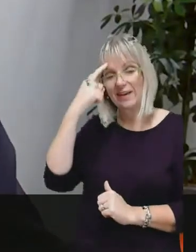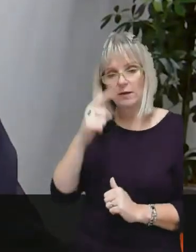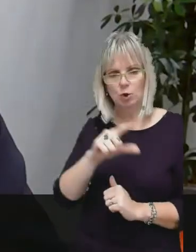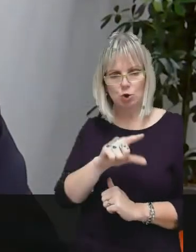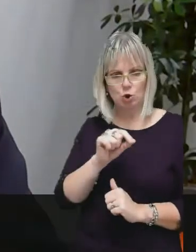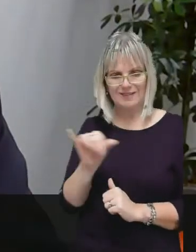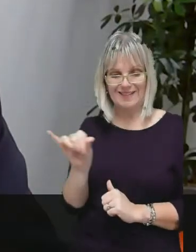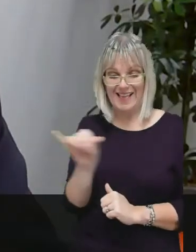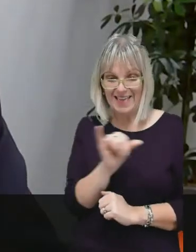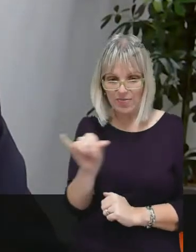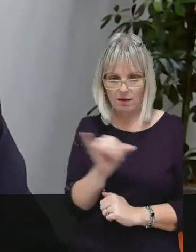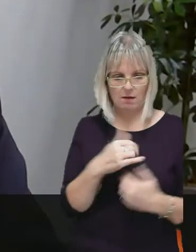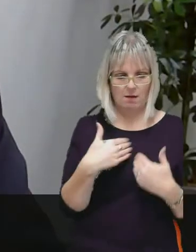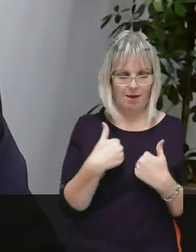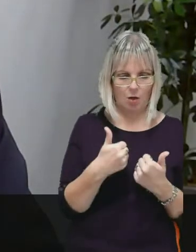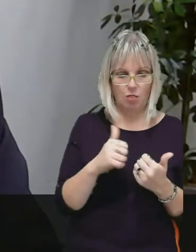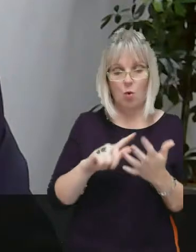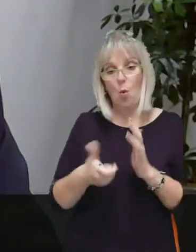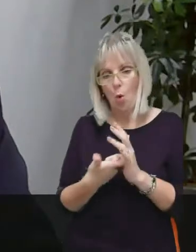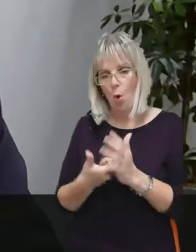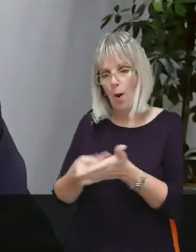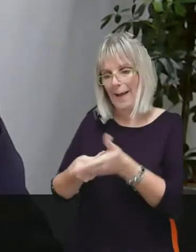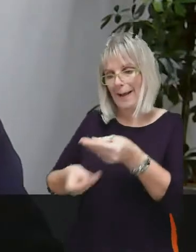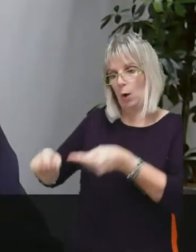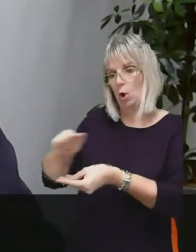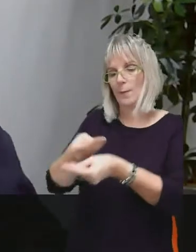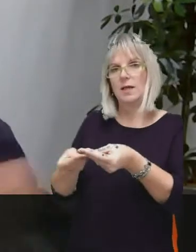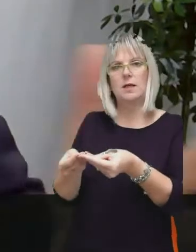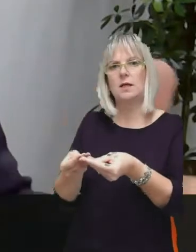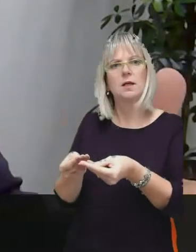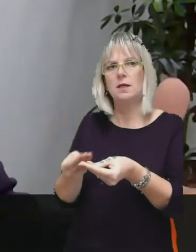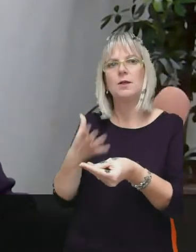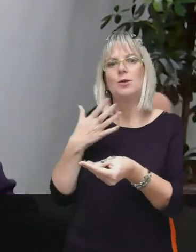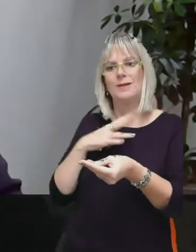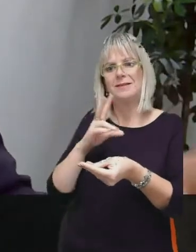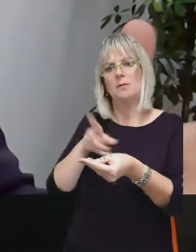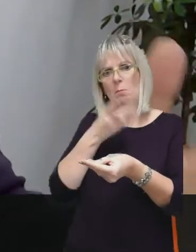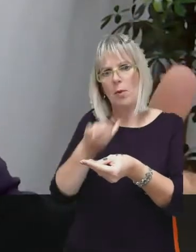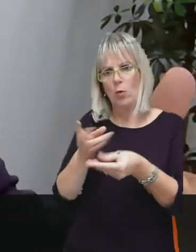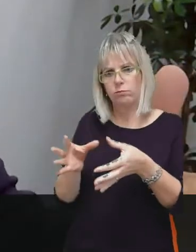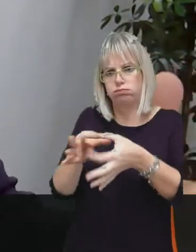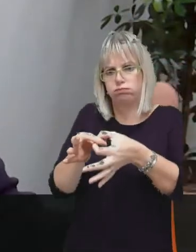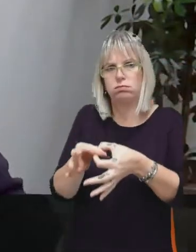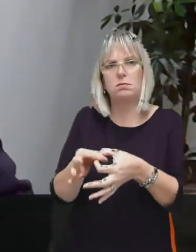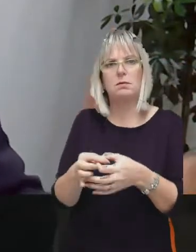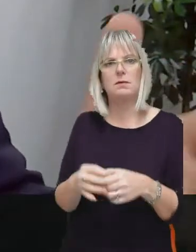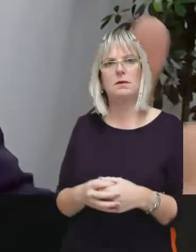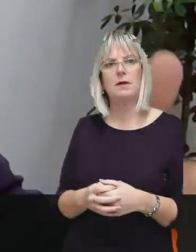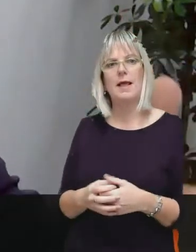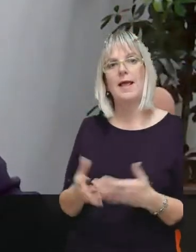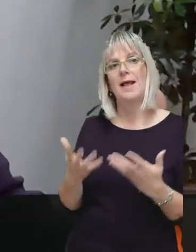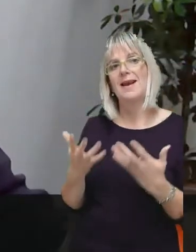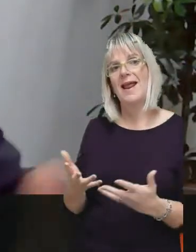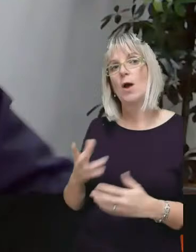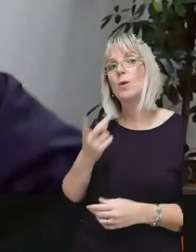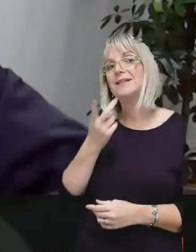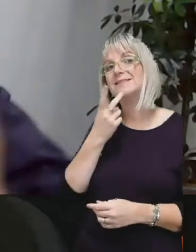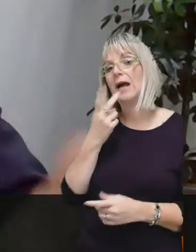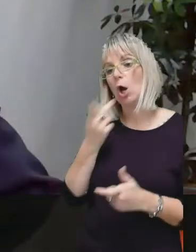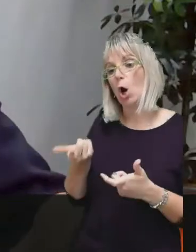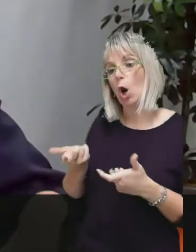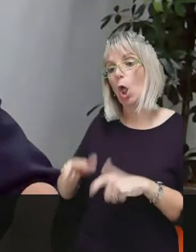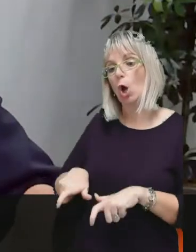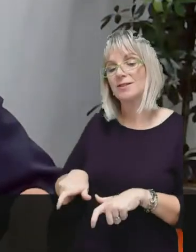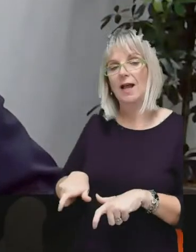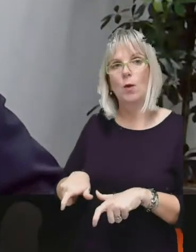with a test, trace, isolate system. We are in a lockdown now, the second lockdown. That wasn't inevitable. And that's led